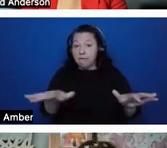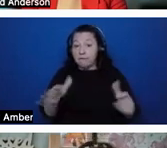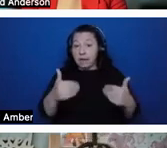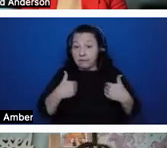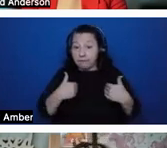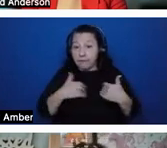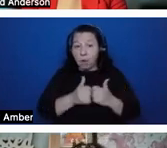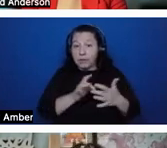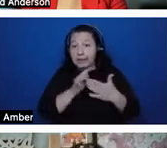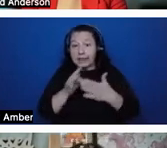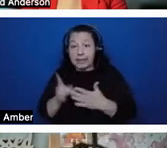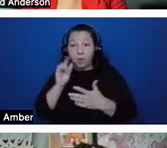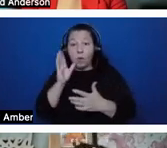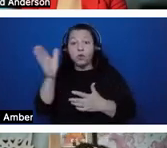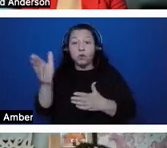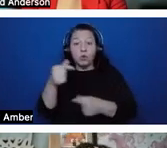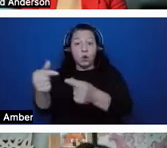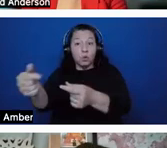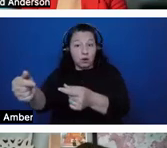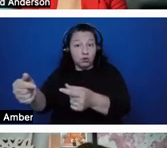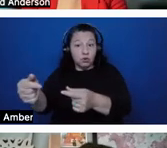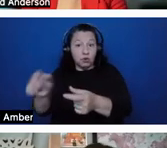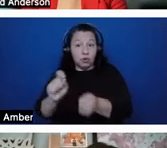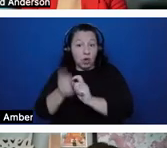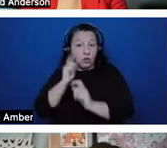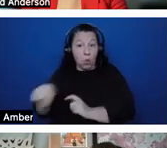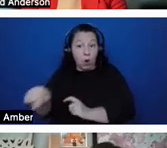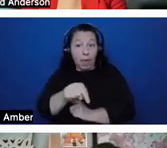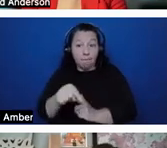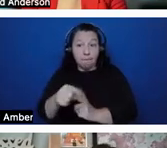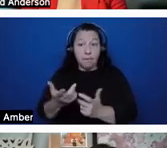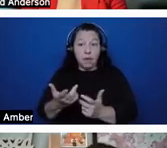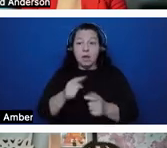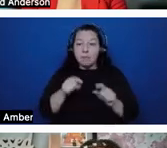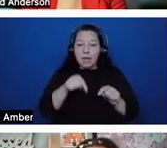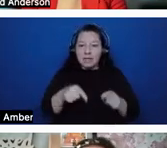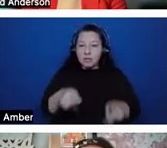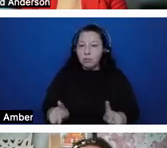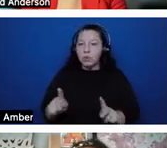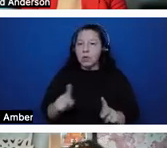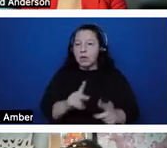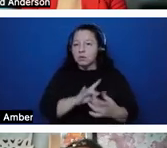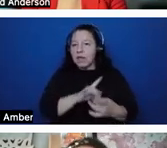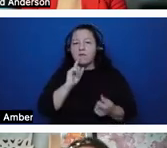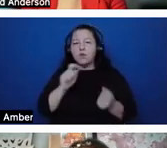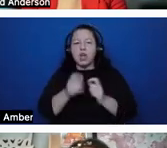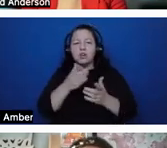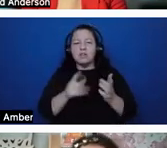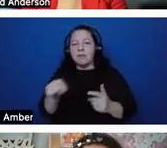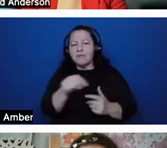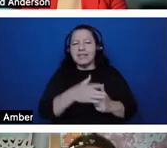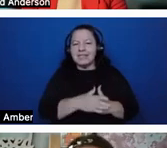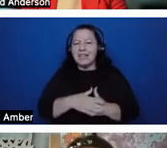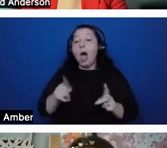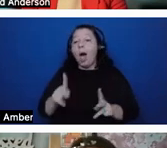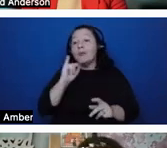right? But what are some of these opportunities for change kind of related to some of this? This is an opportunity for Ingrid to